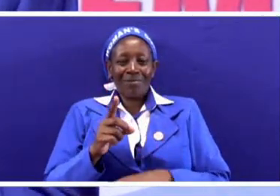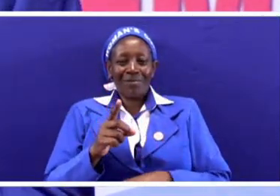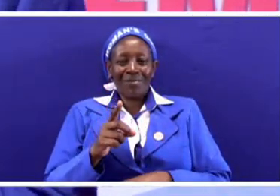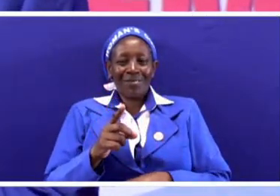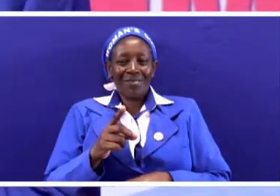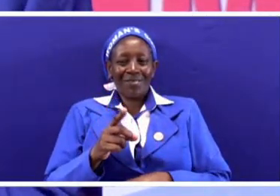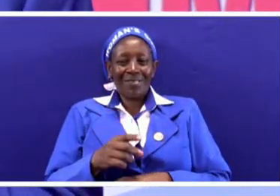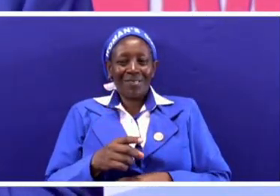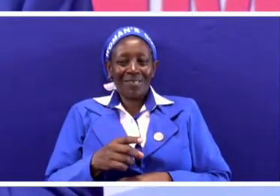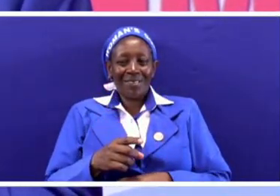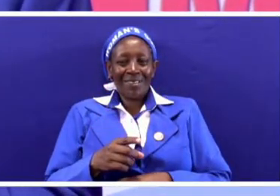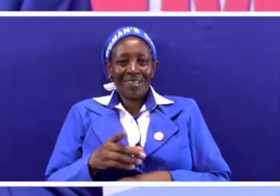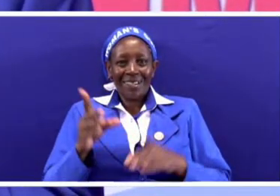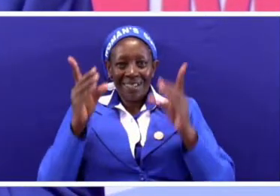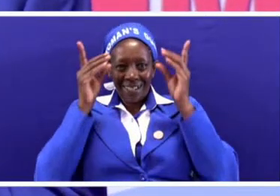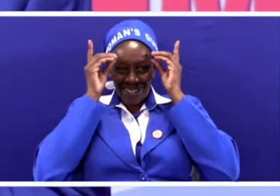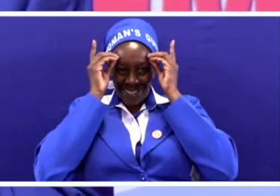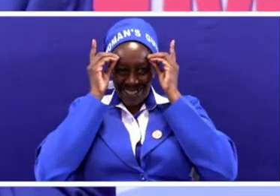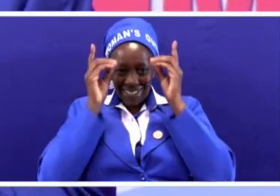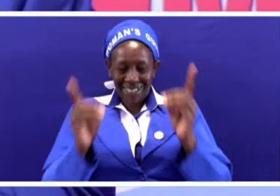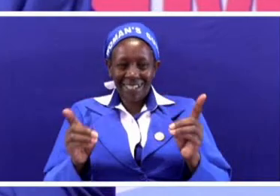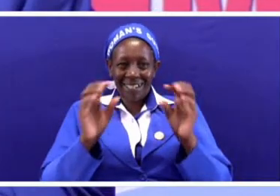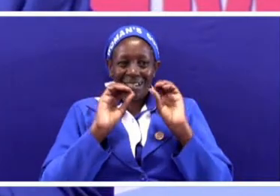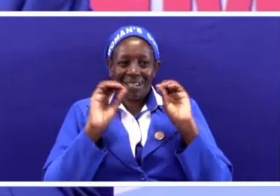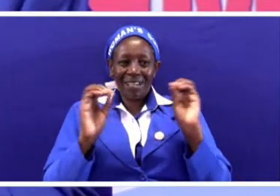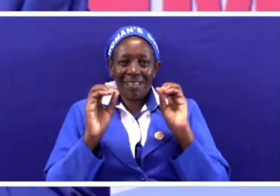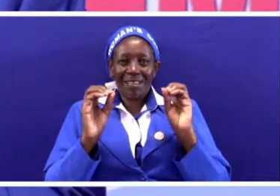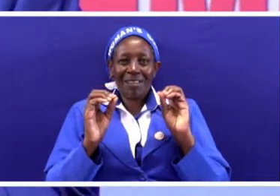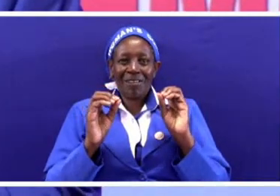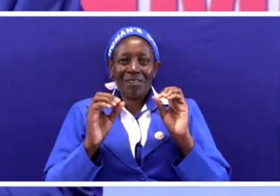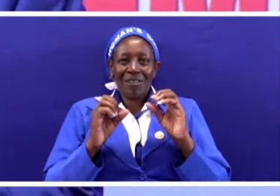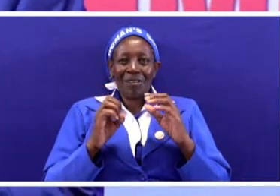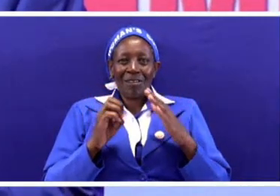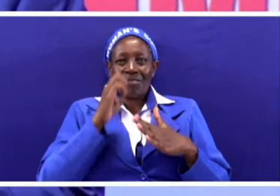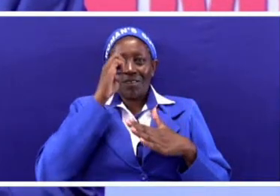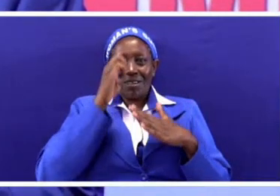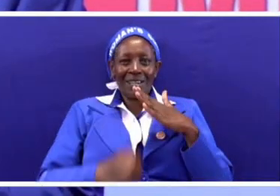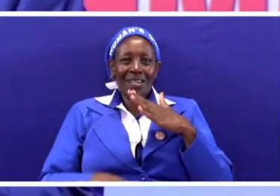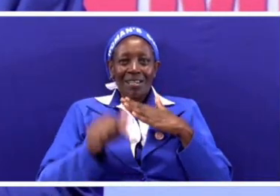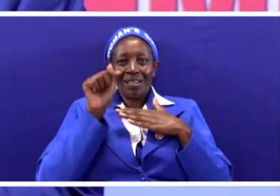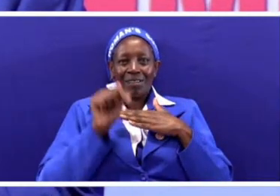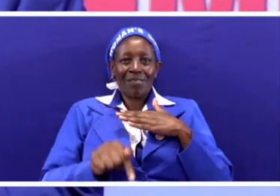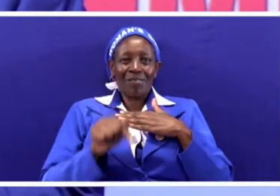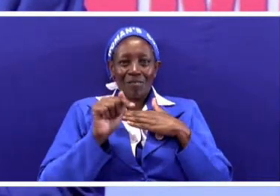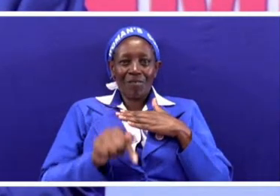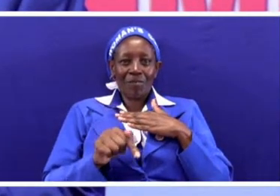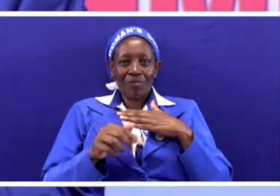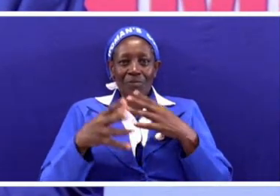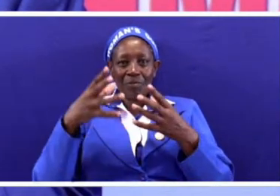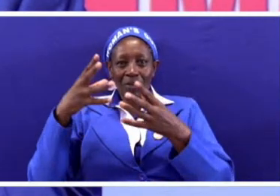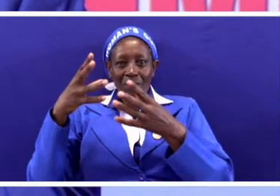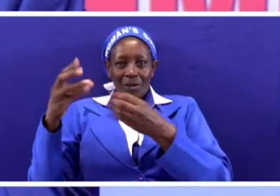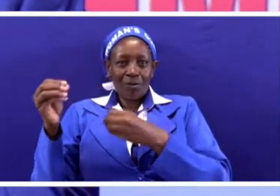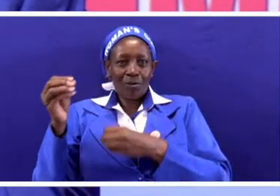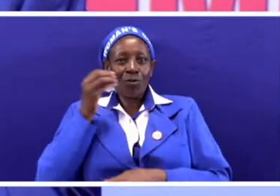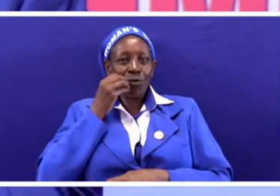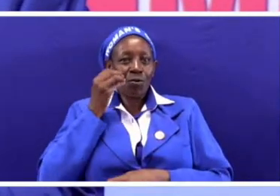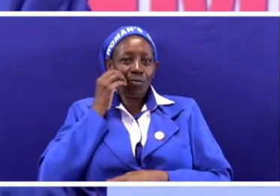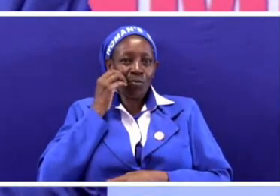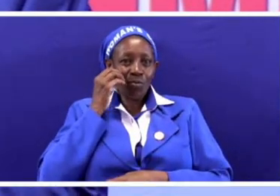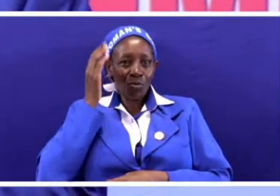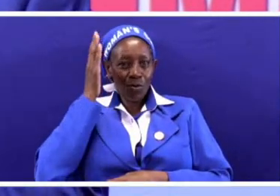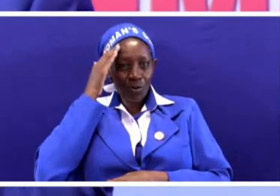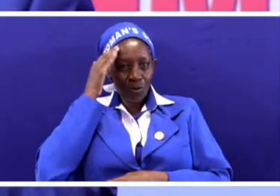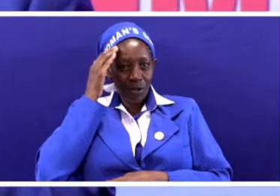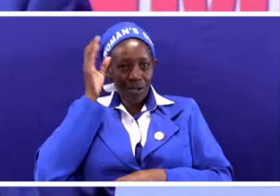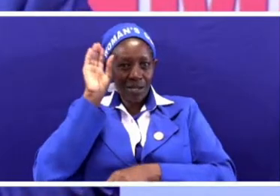resolution. Therefore, we end it today. But we go home knowing that our church is very rich.